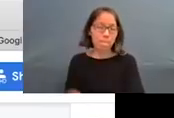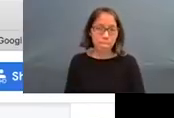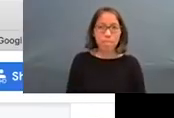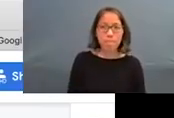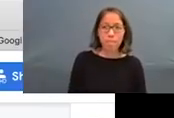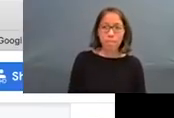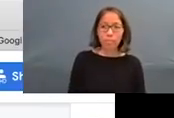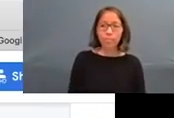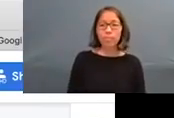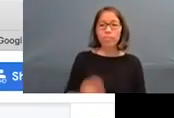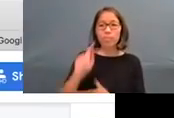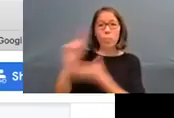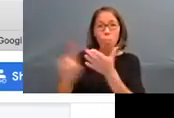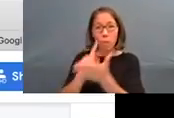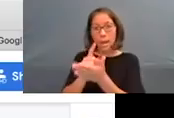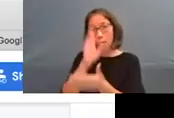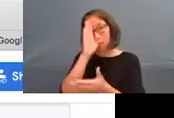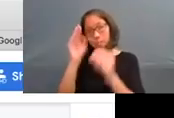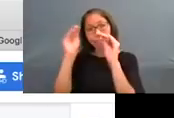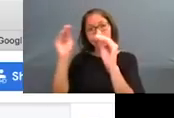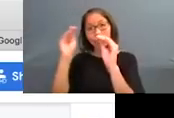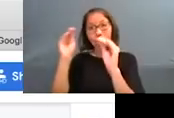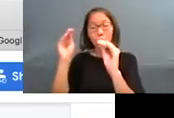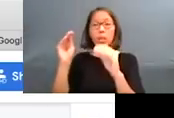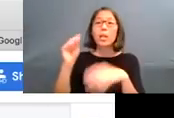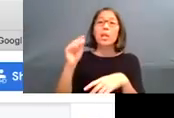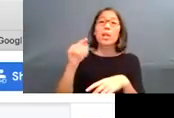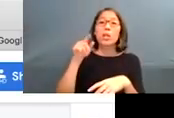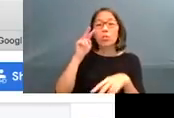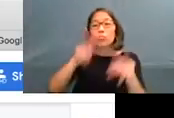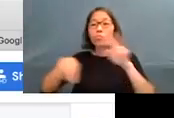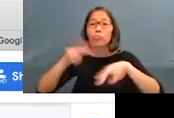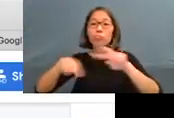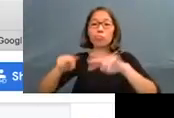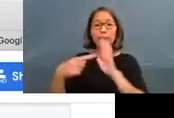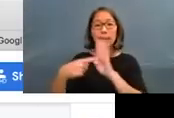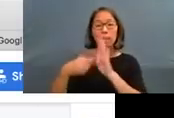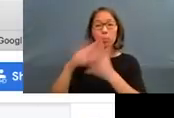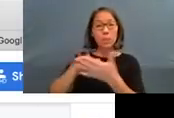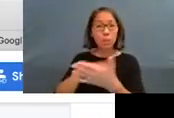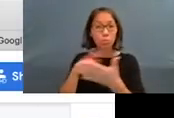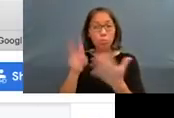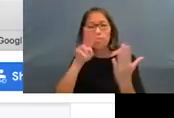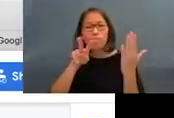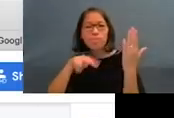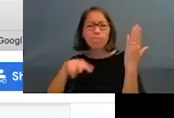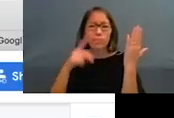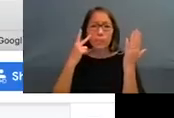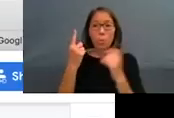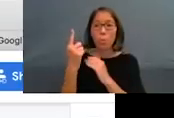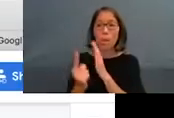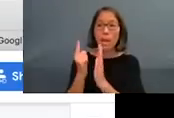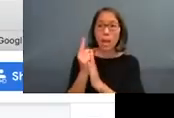with 1 hour of direct instruction. And so if you explore the sample schedule here, you'll see the 1 hour for first